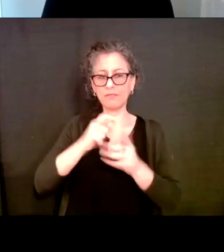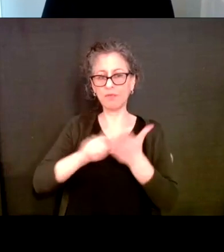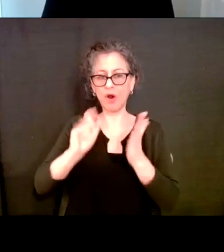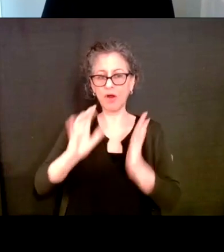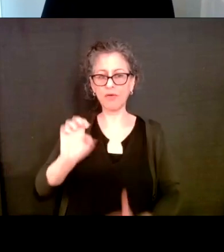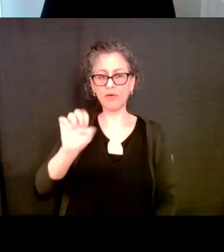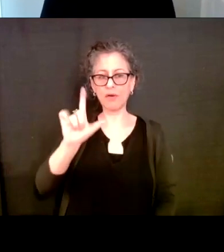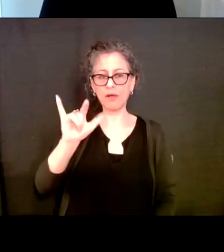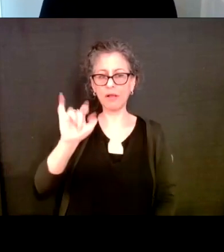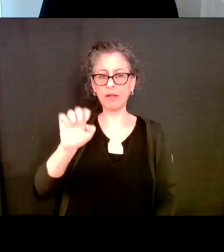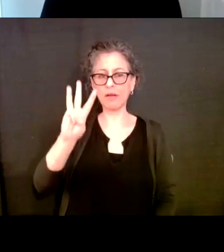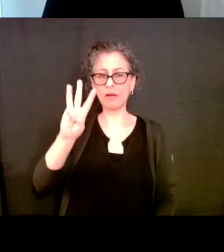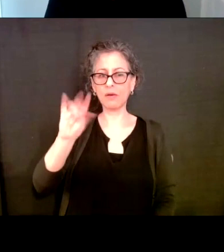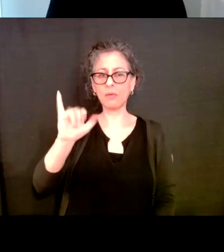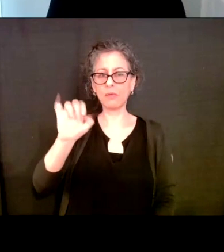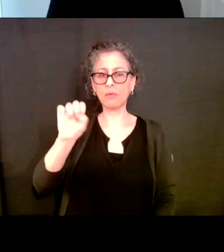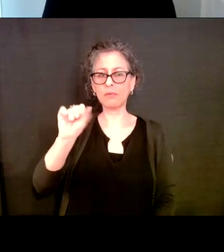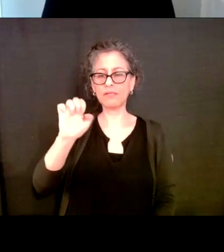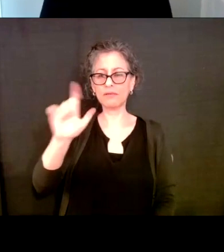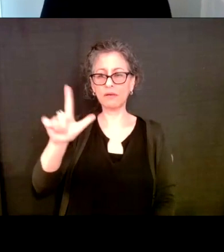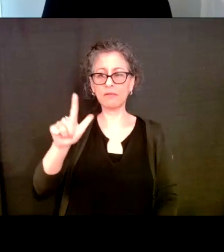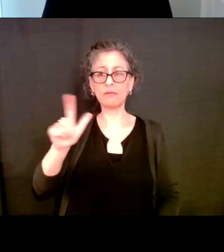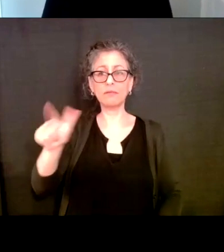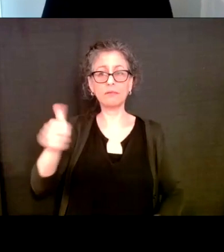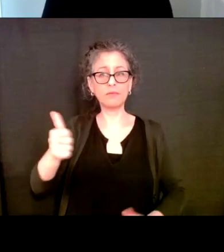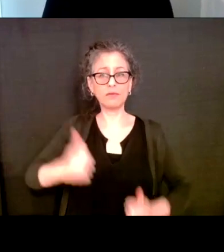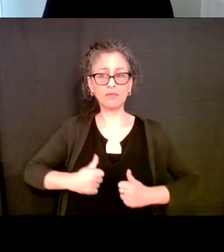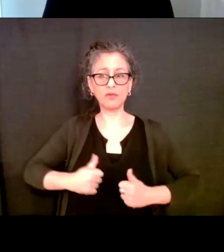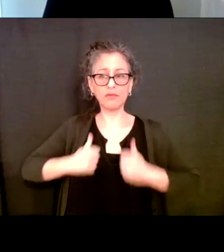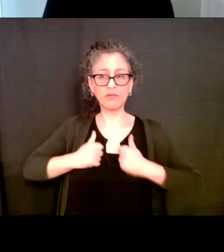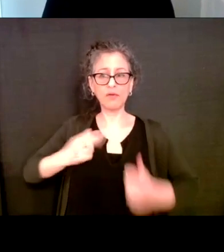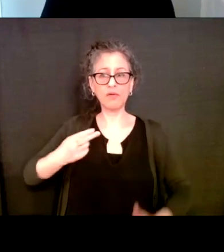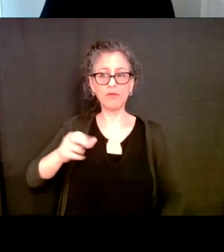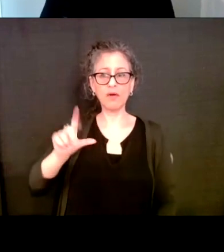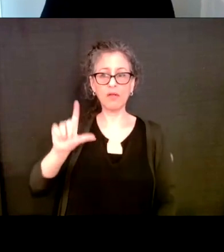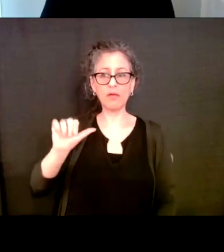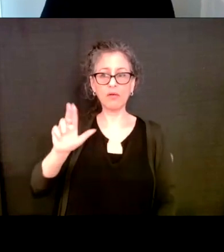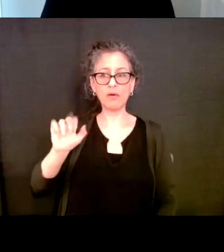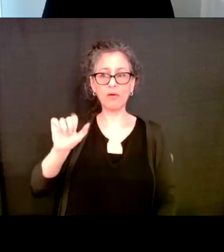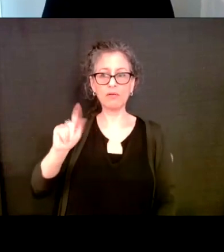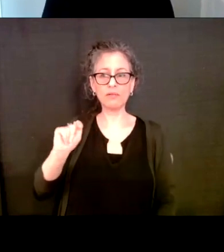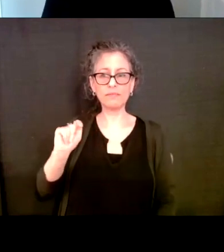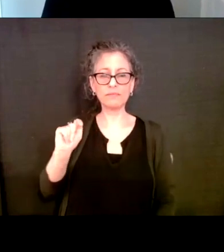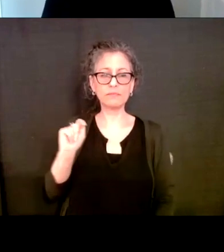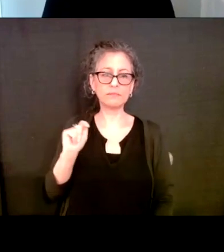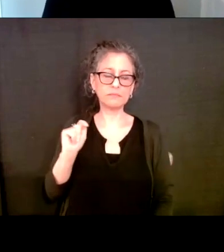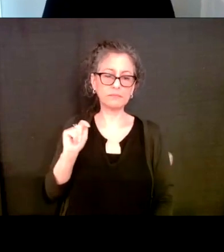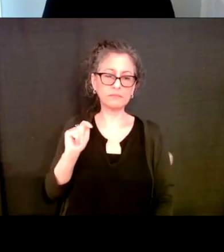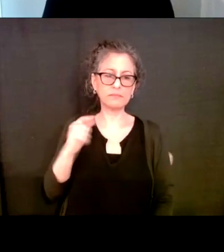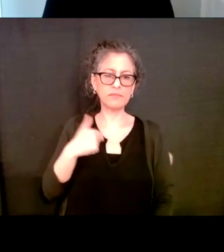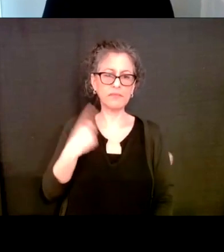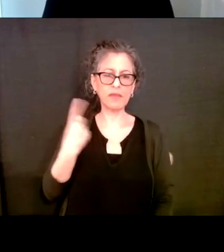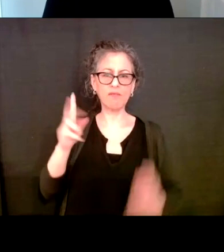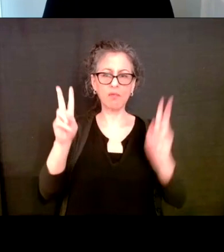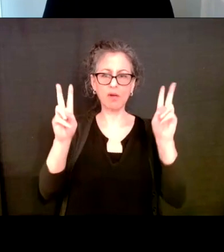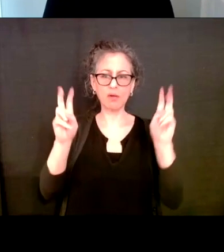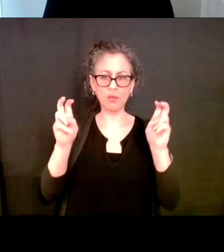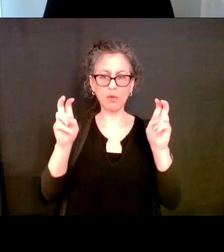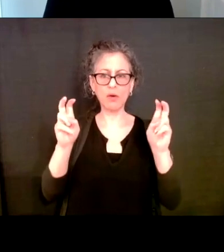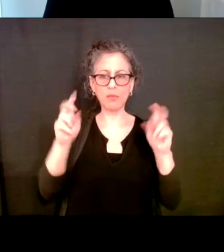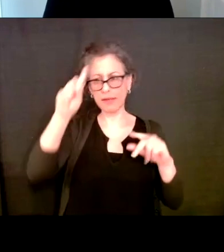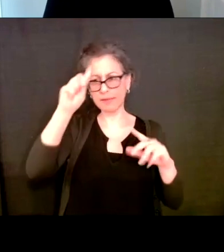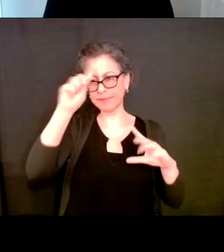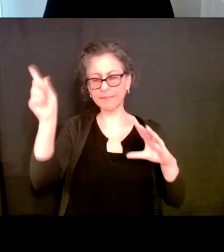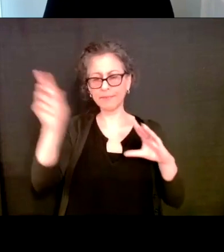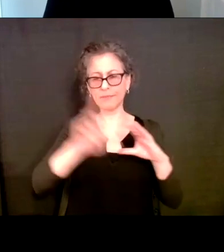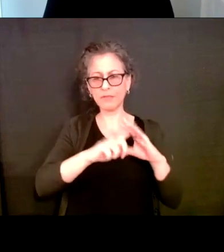who survived the Holocaust. And so there's a quote there that comes to mind and